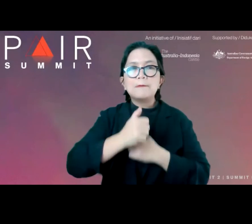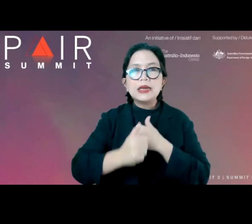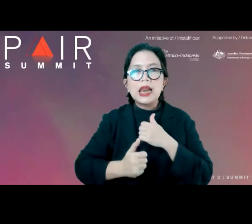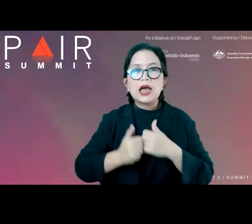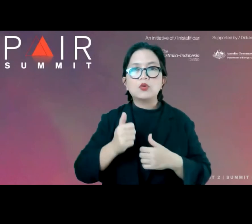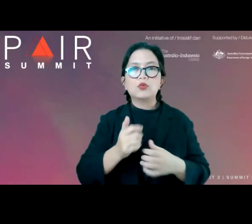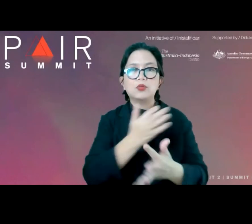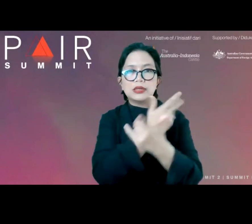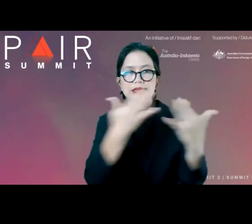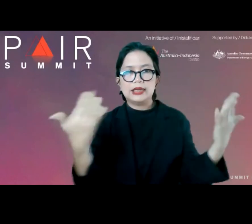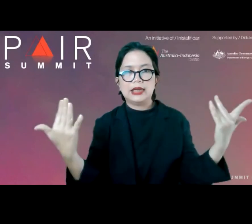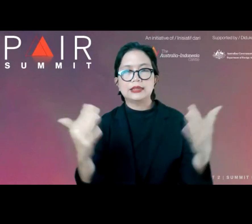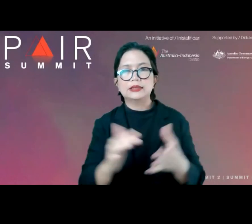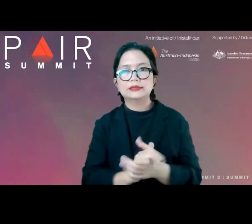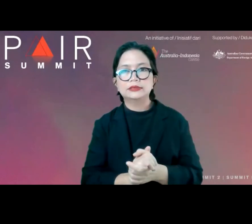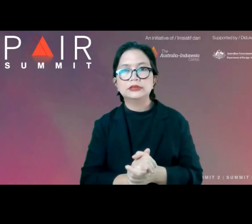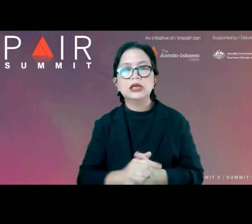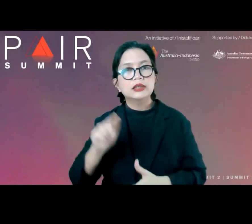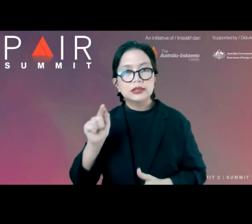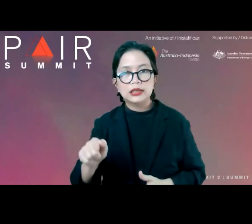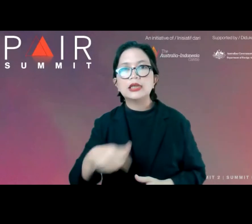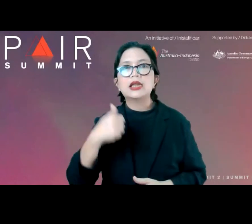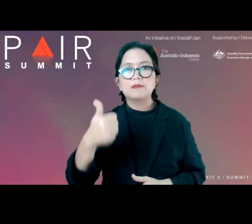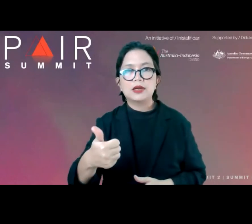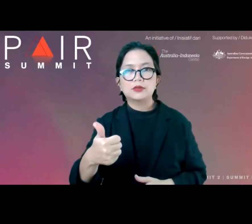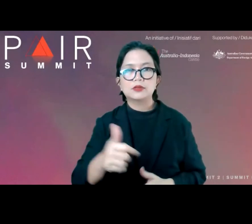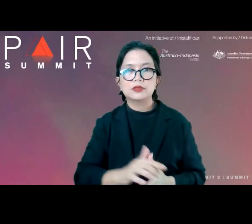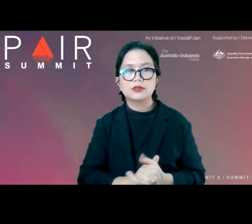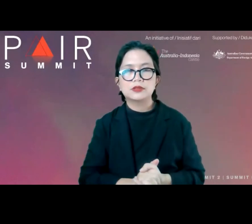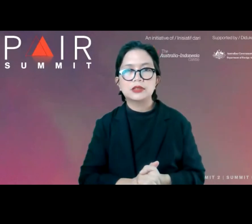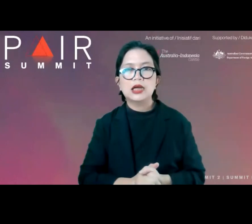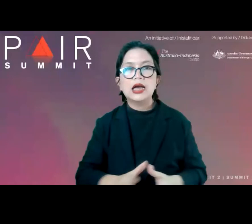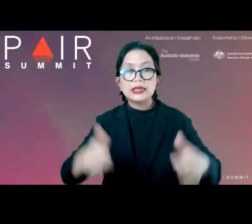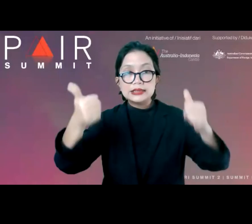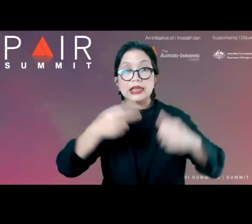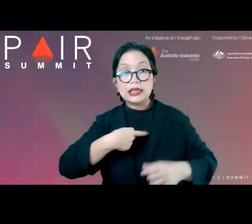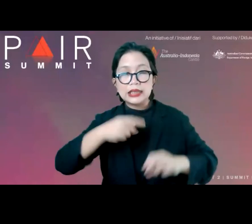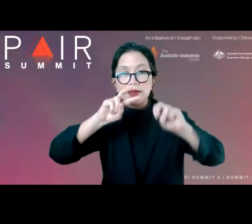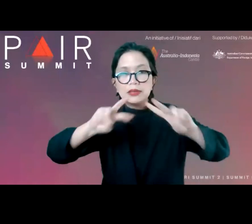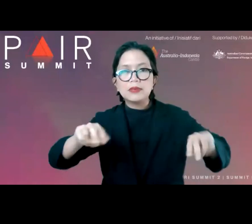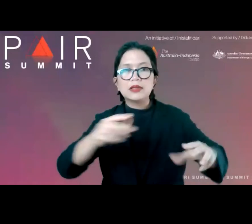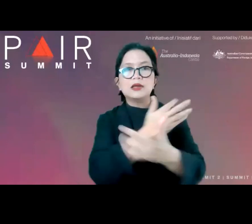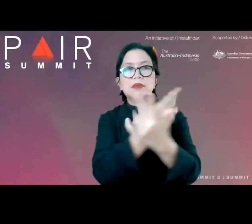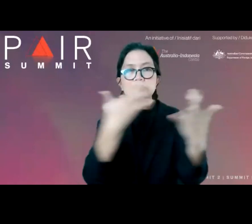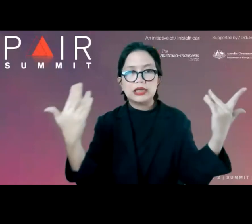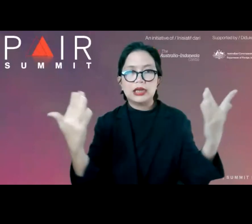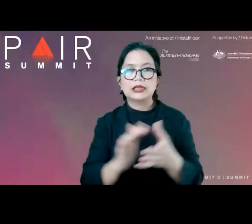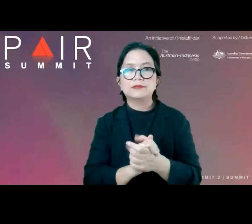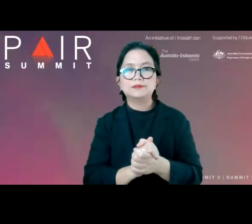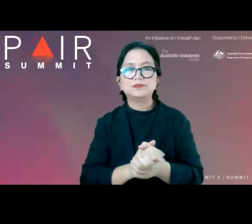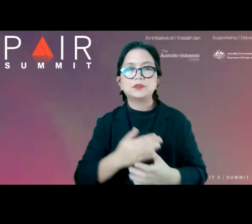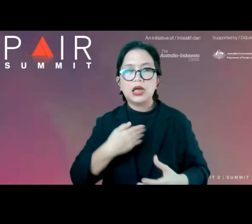out universally in all of the studies that people actually still trust the government. People trust government doctors,